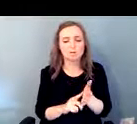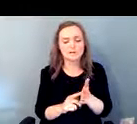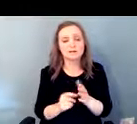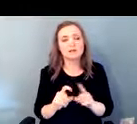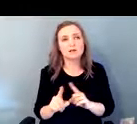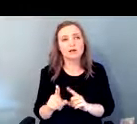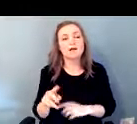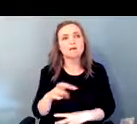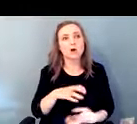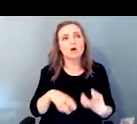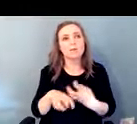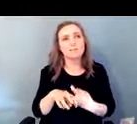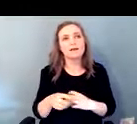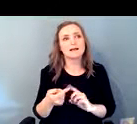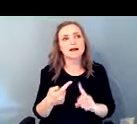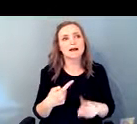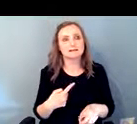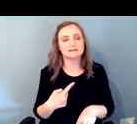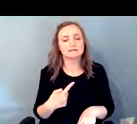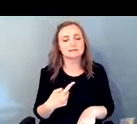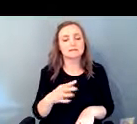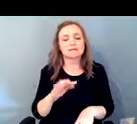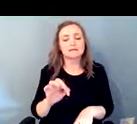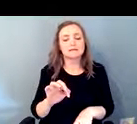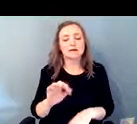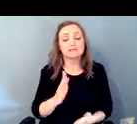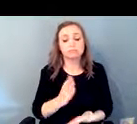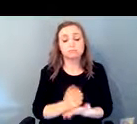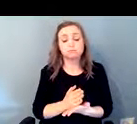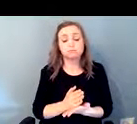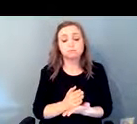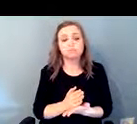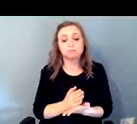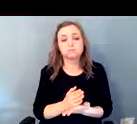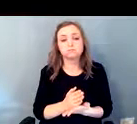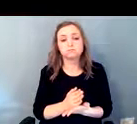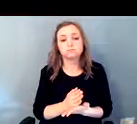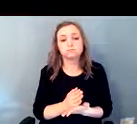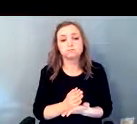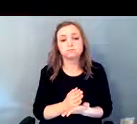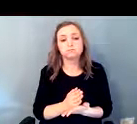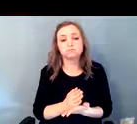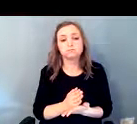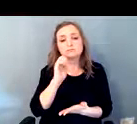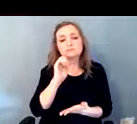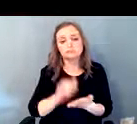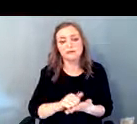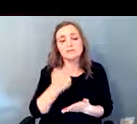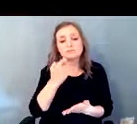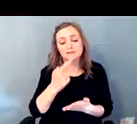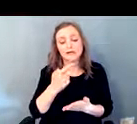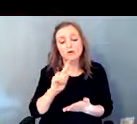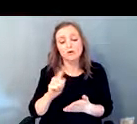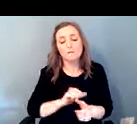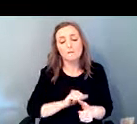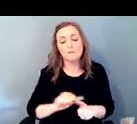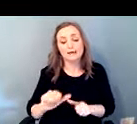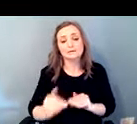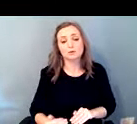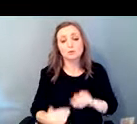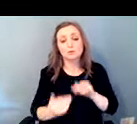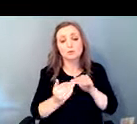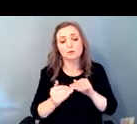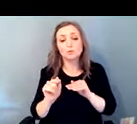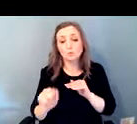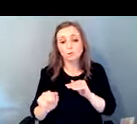wherever possible, we absolutely want to ask patients what suits them. But I think, unfortunately, we are also